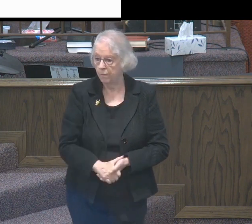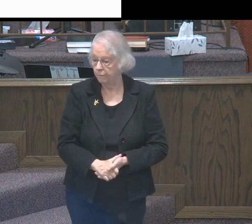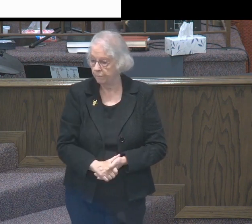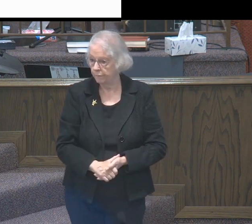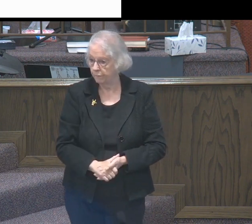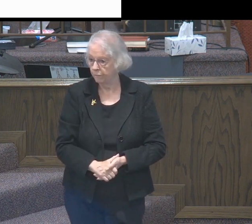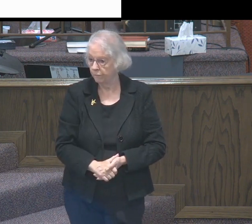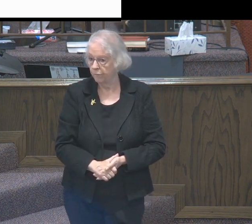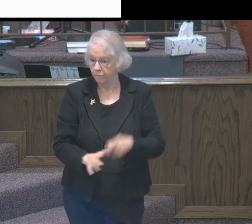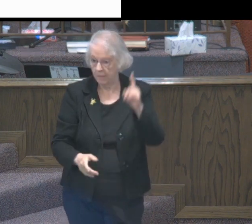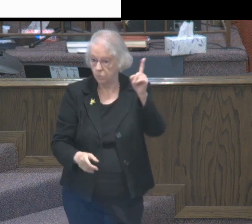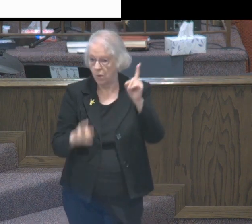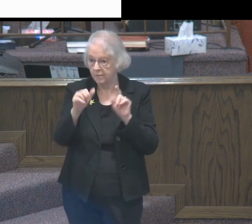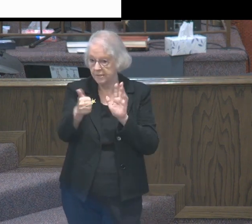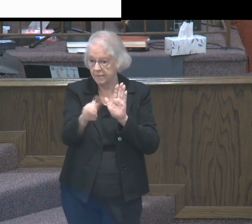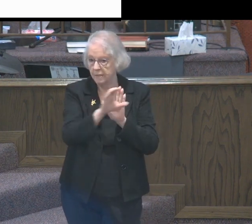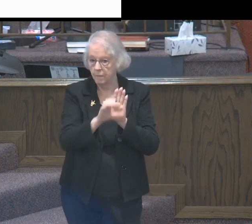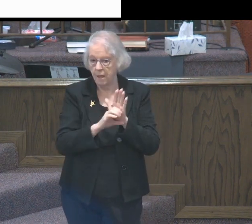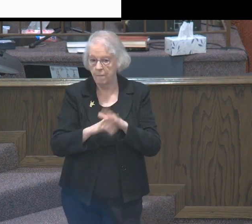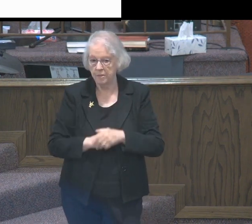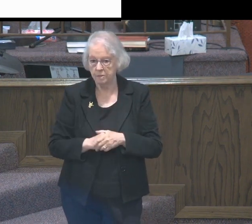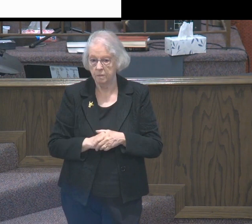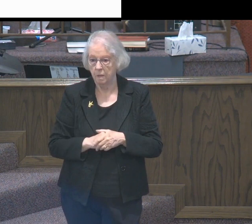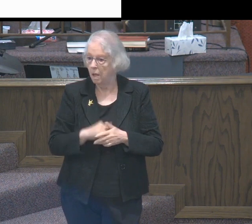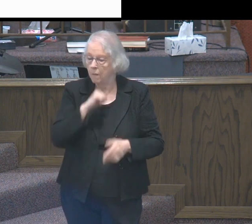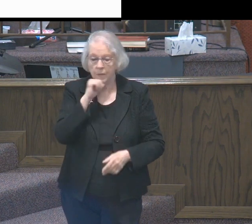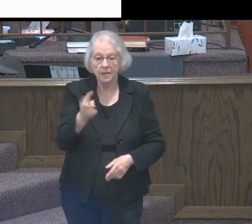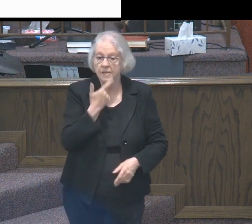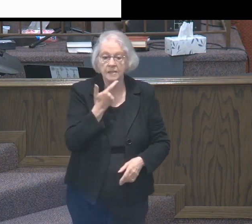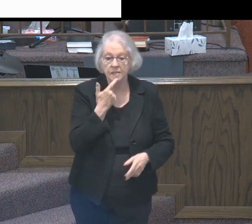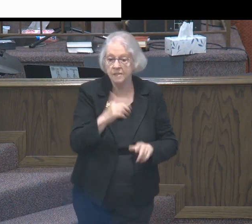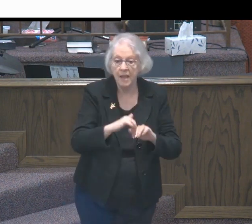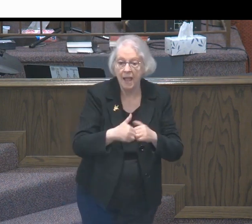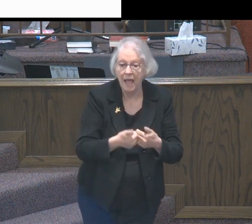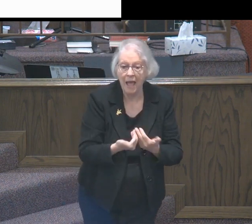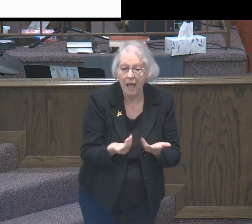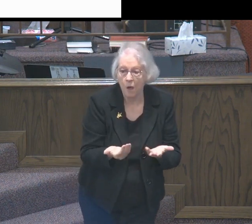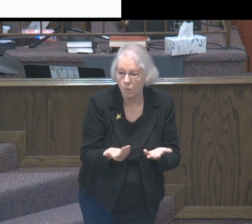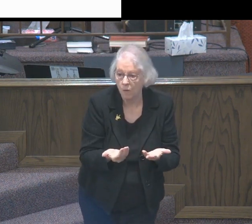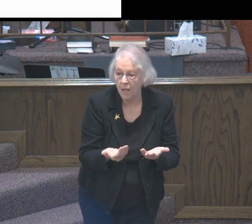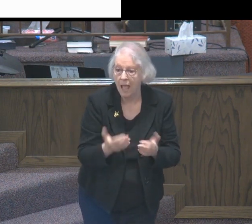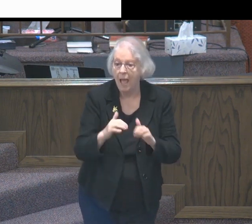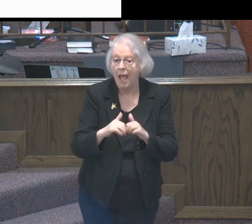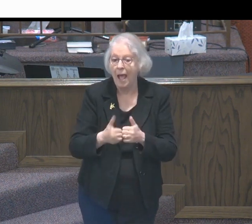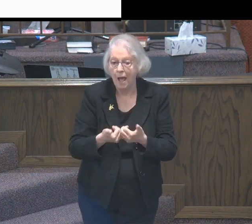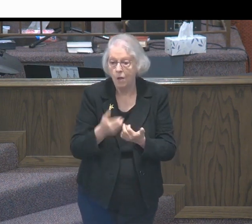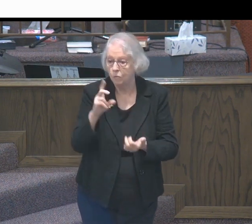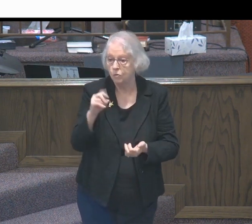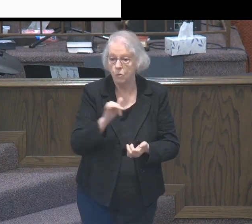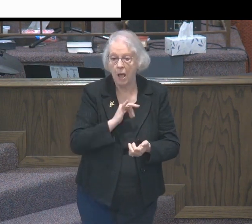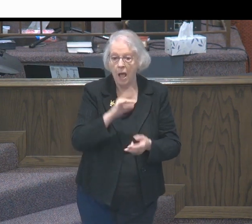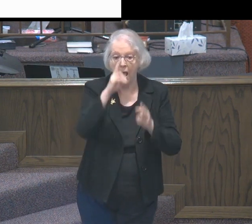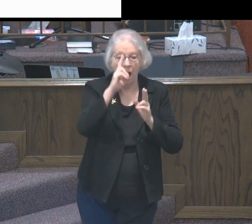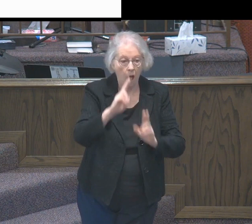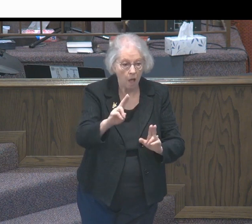and now go about living your daily life. But they were never to be interpreted without God's guidance